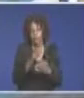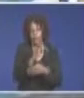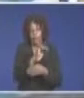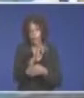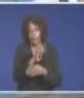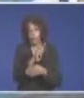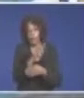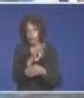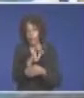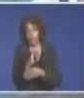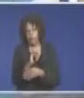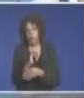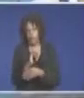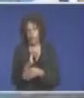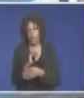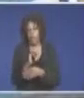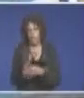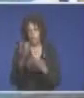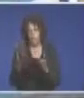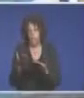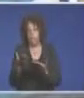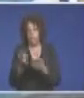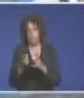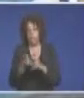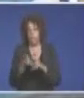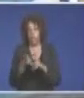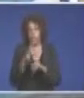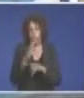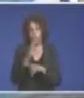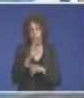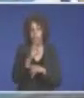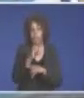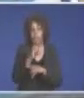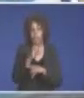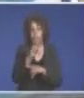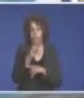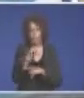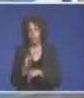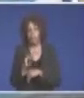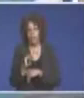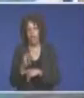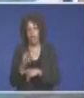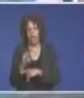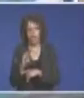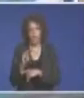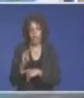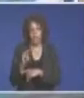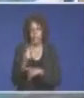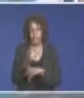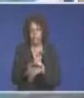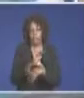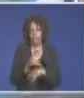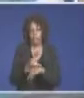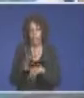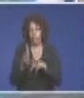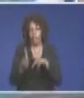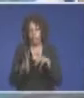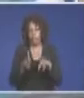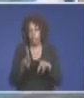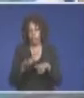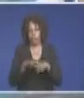Tarry here straight down to Staniel Key, the level of activity with yachters and boaters and people on